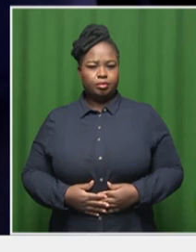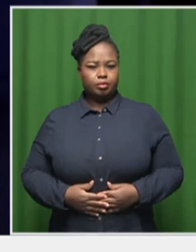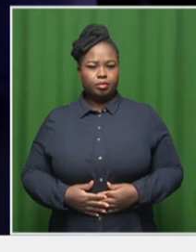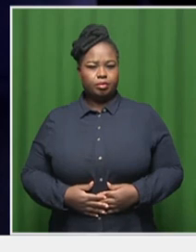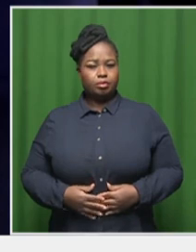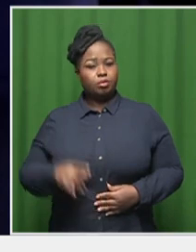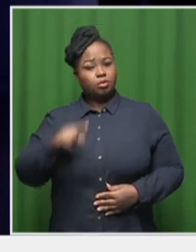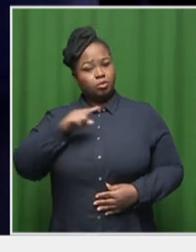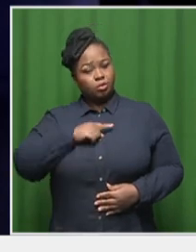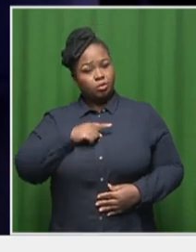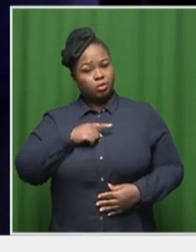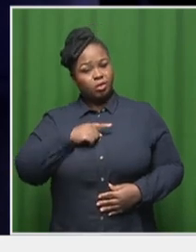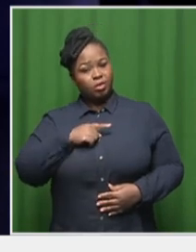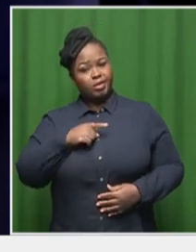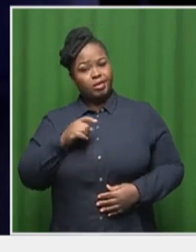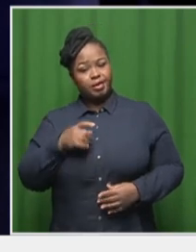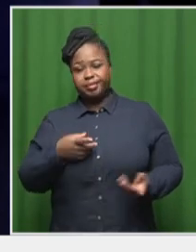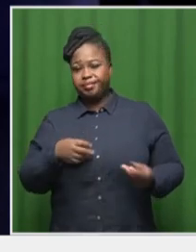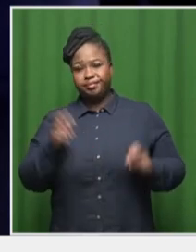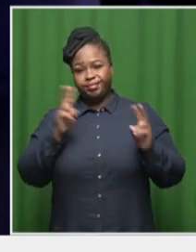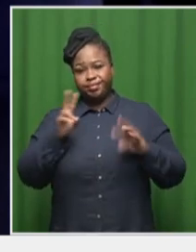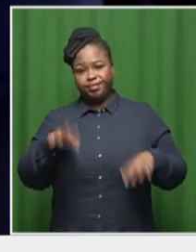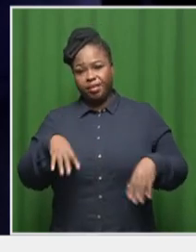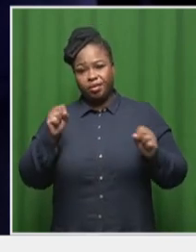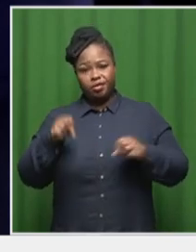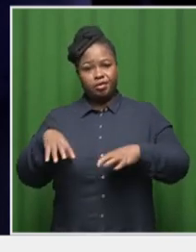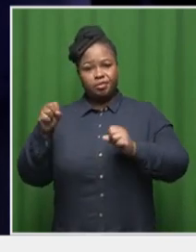the electricity supply system is unreliable.